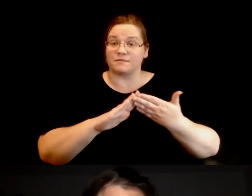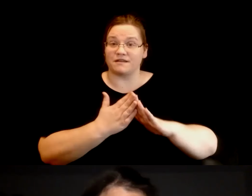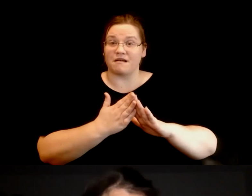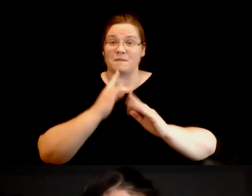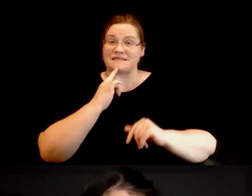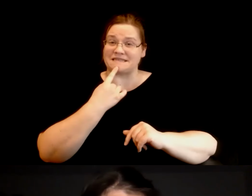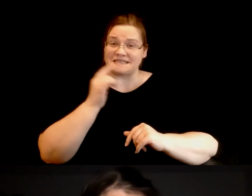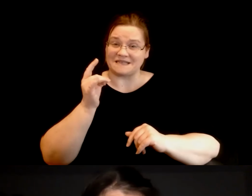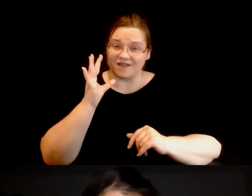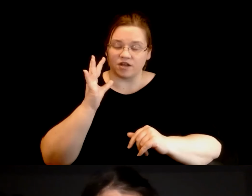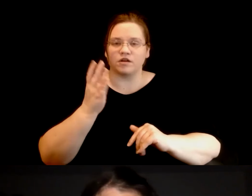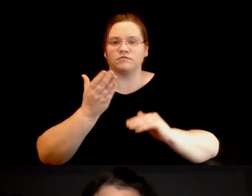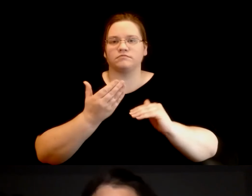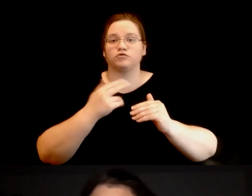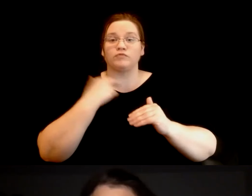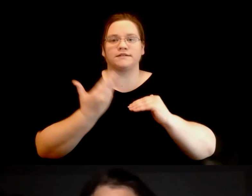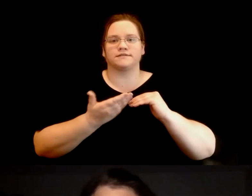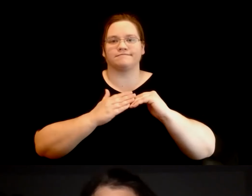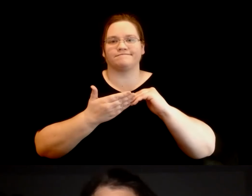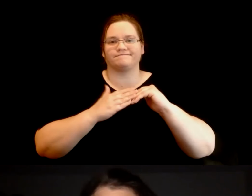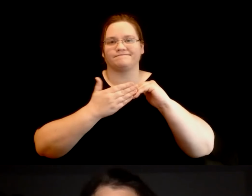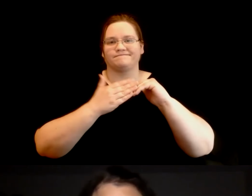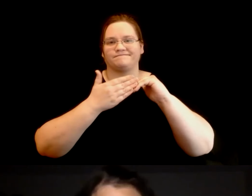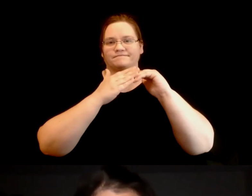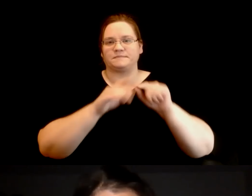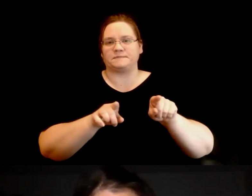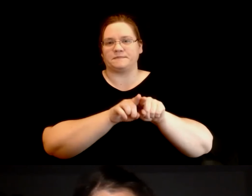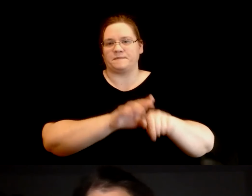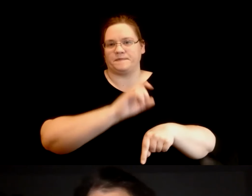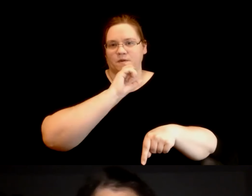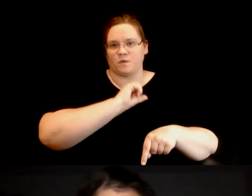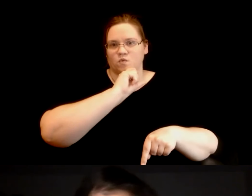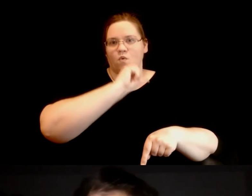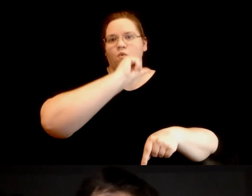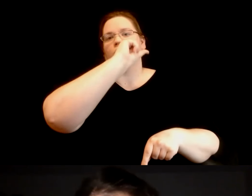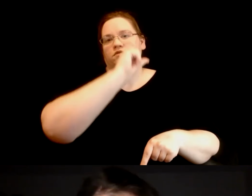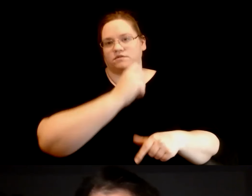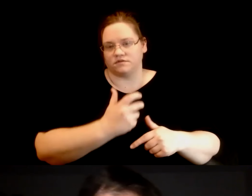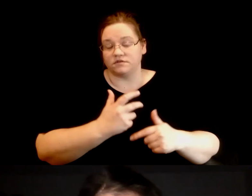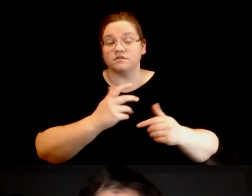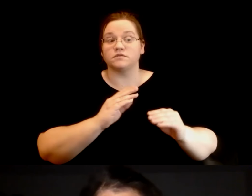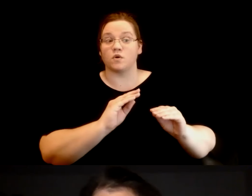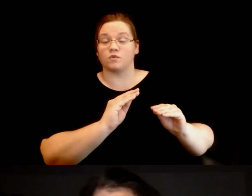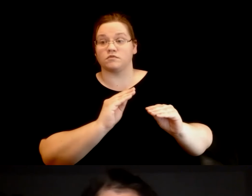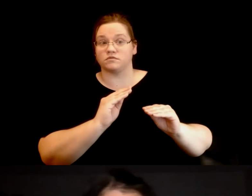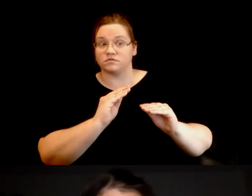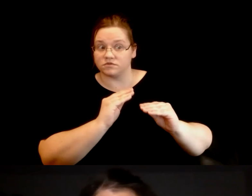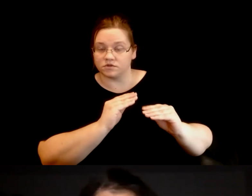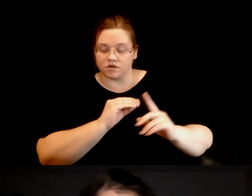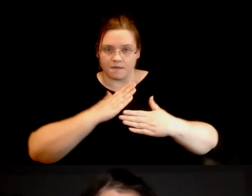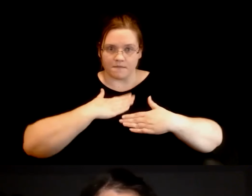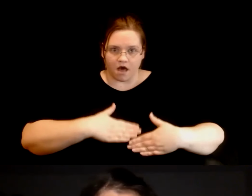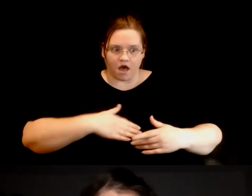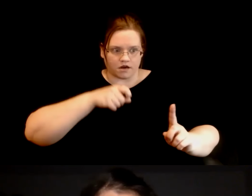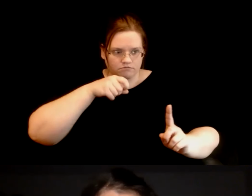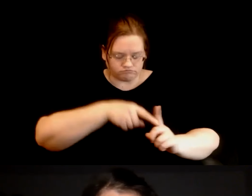And so this is an opportunity for me to provide my child with an opportunity to get information about the virus, to start to build